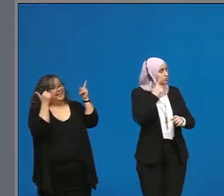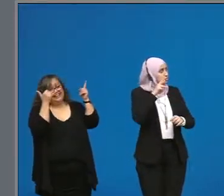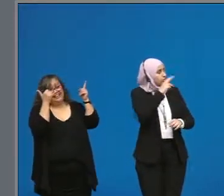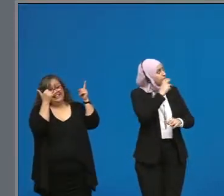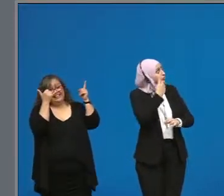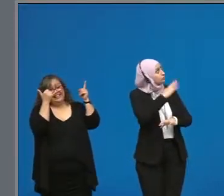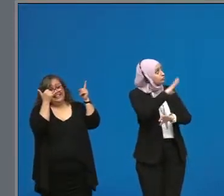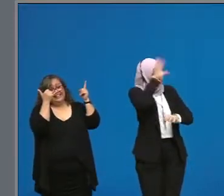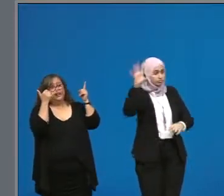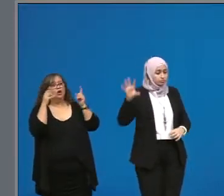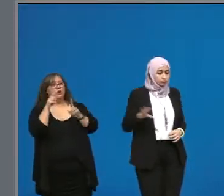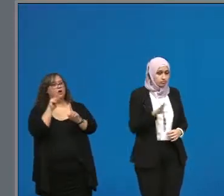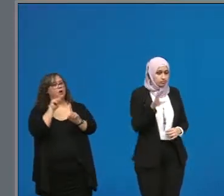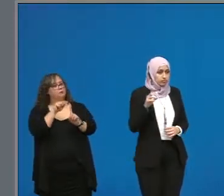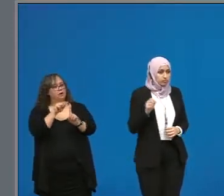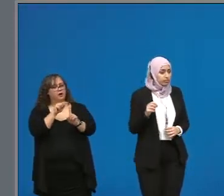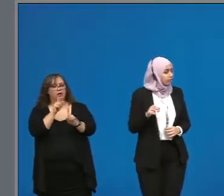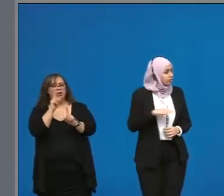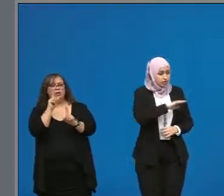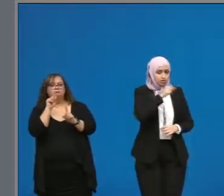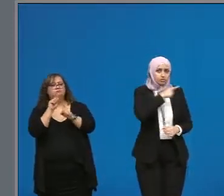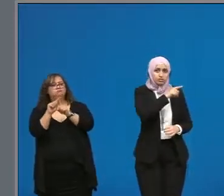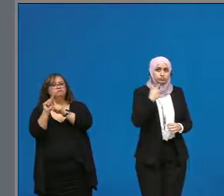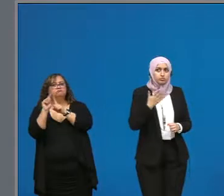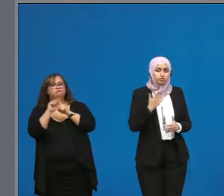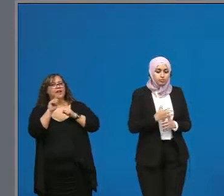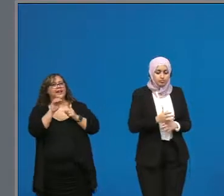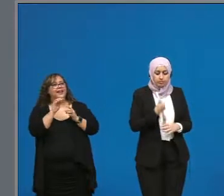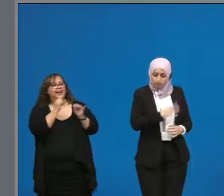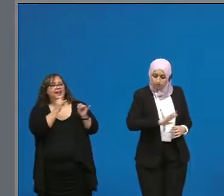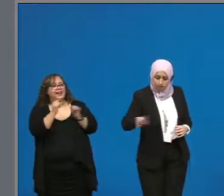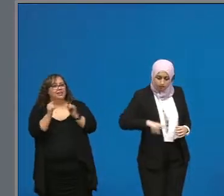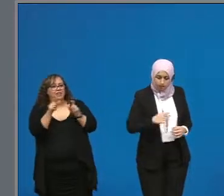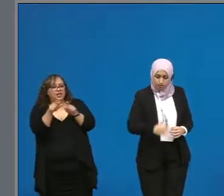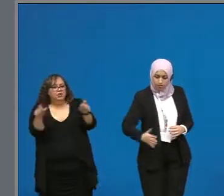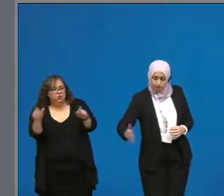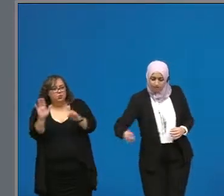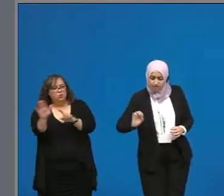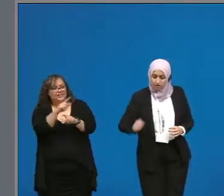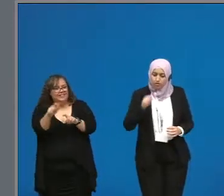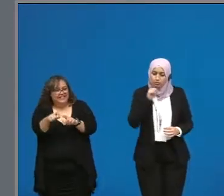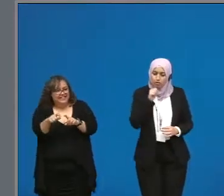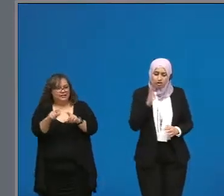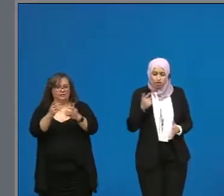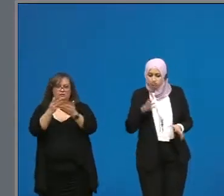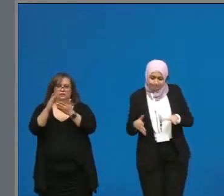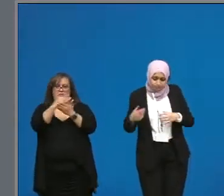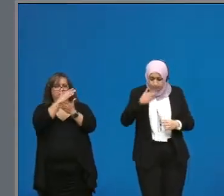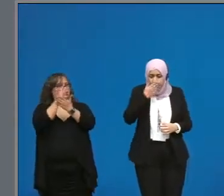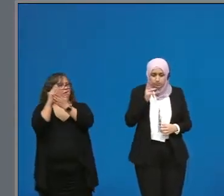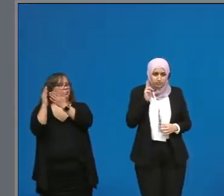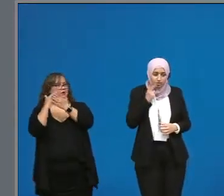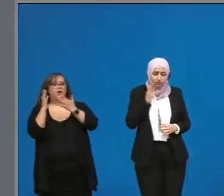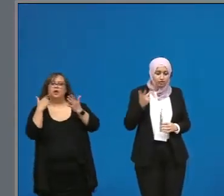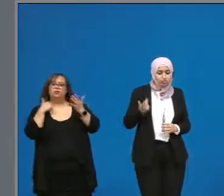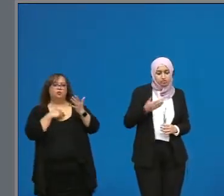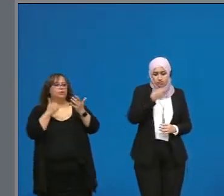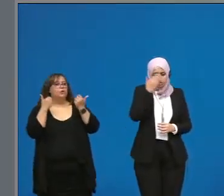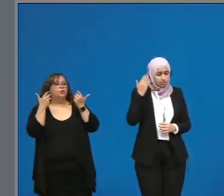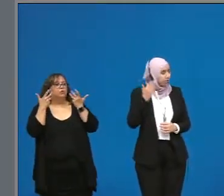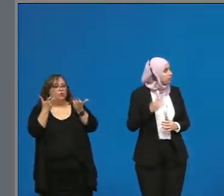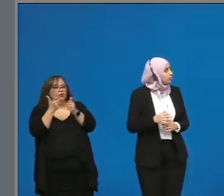with individual needs that we've placed outside of that periphery. And that's what all of us are working against and working away from as fast as we possibly